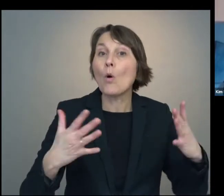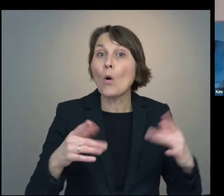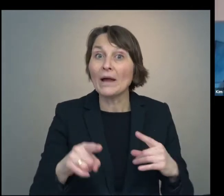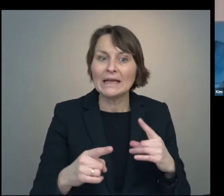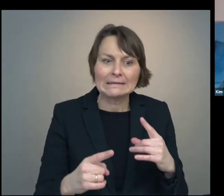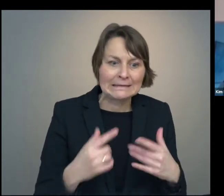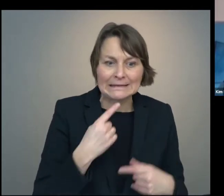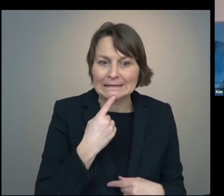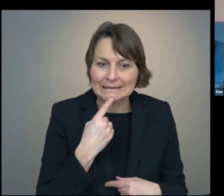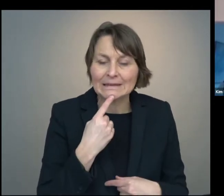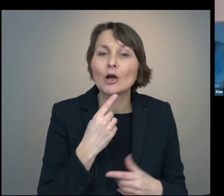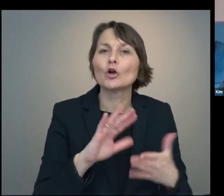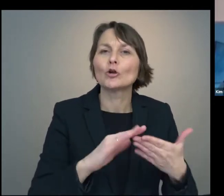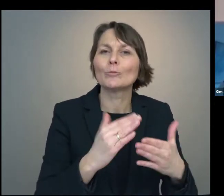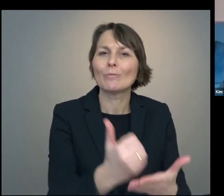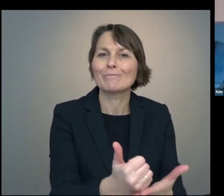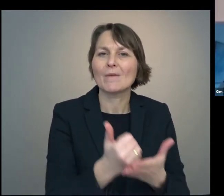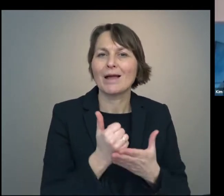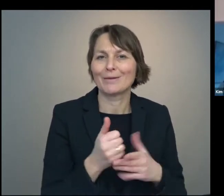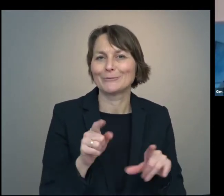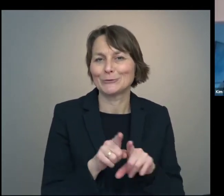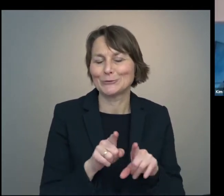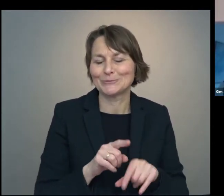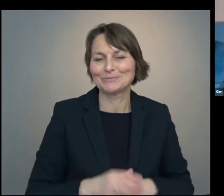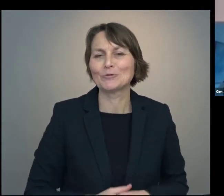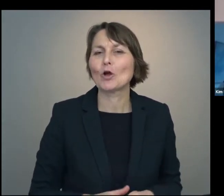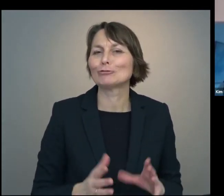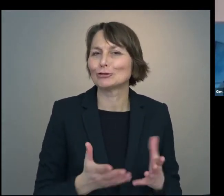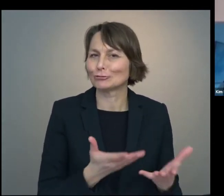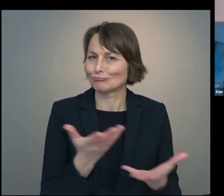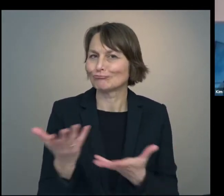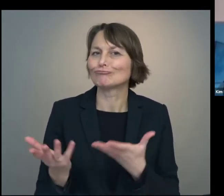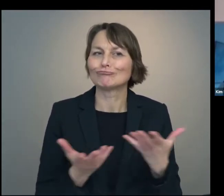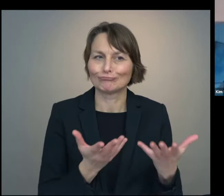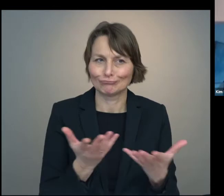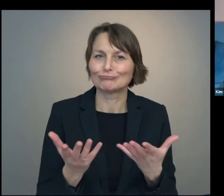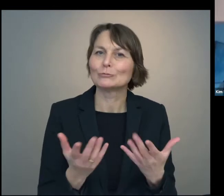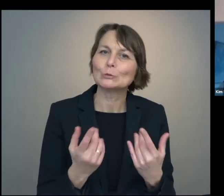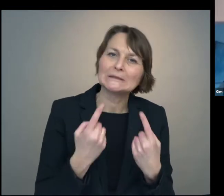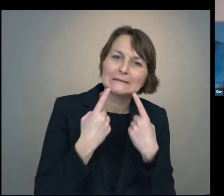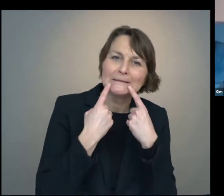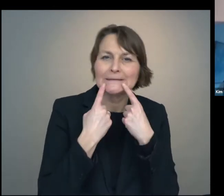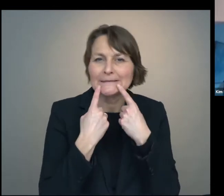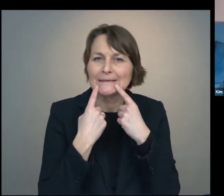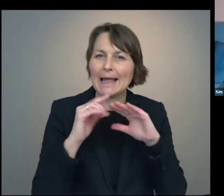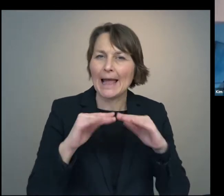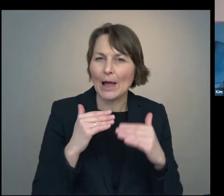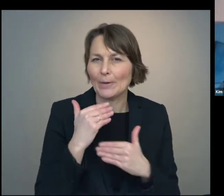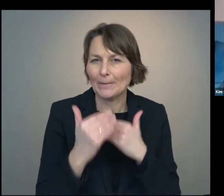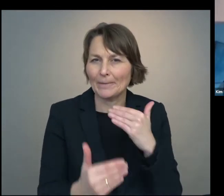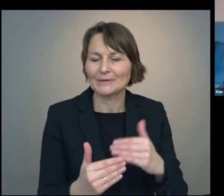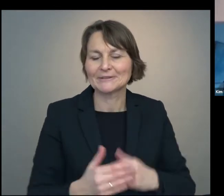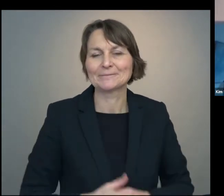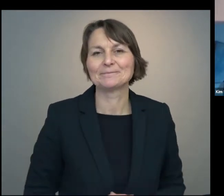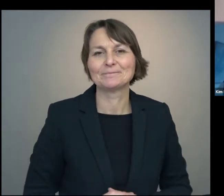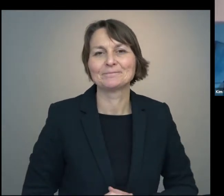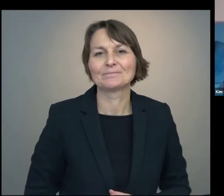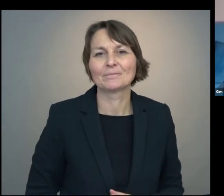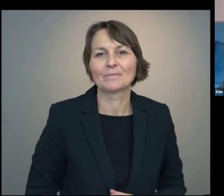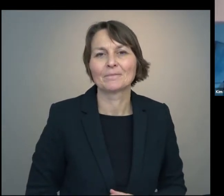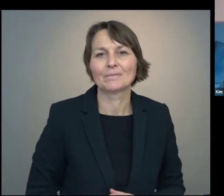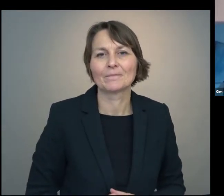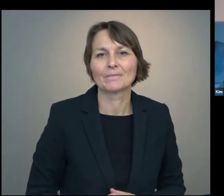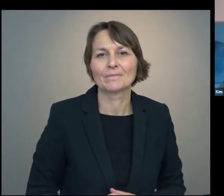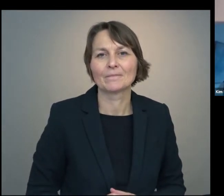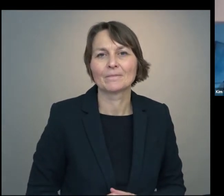fix. So that's like the overall story that we're investing more here. And other than that,